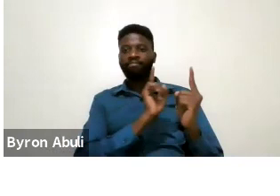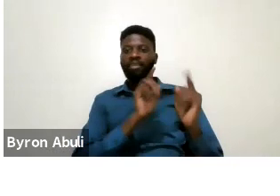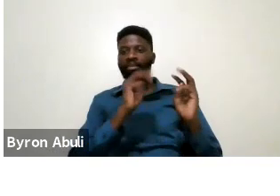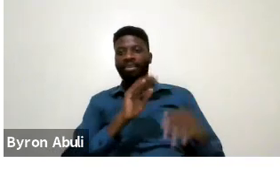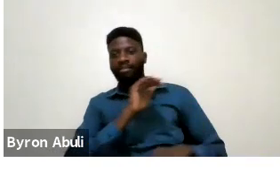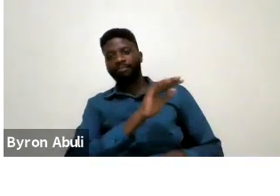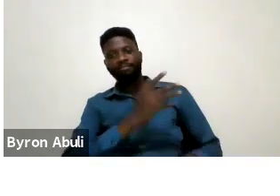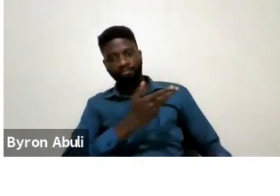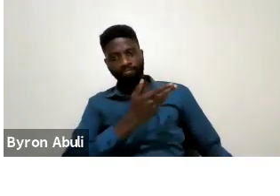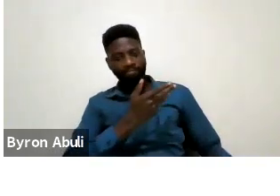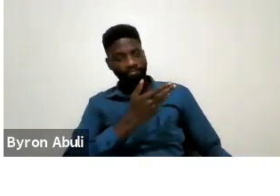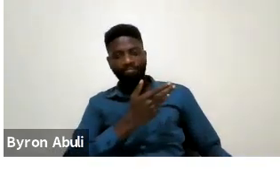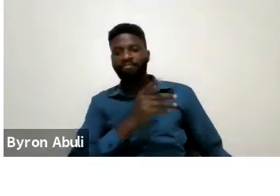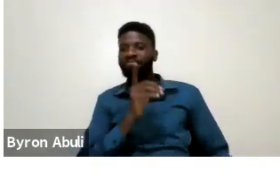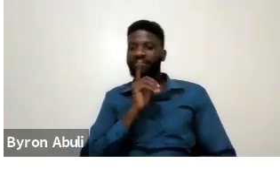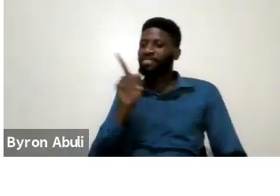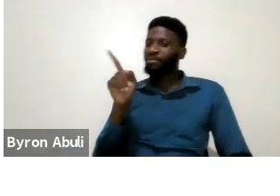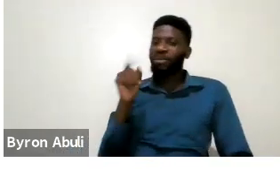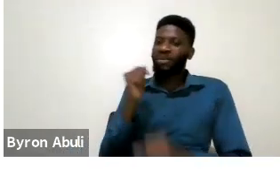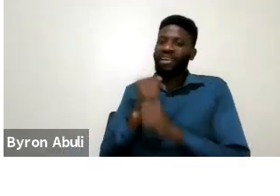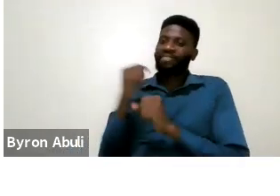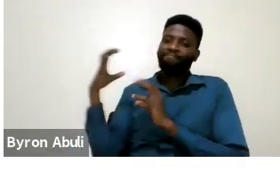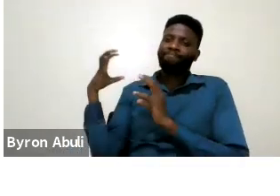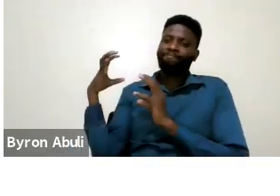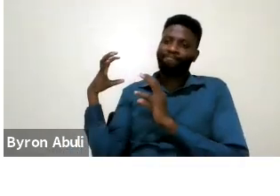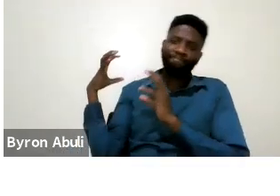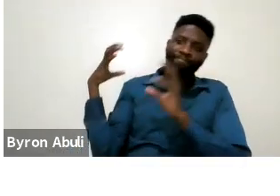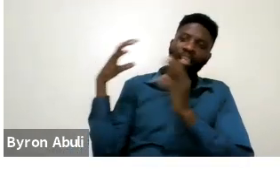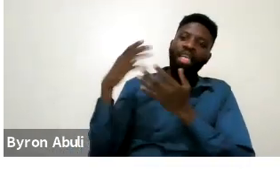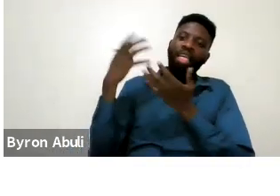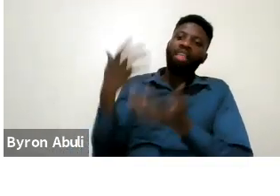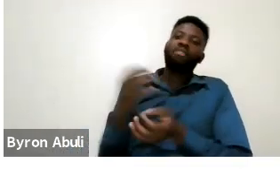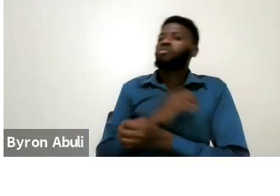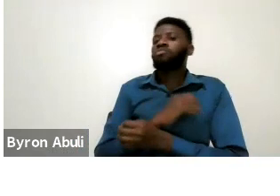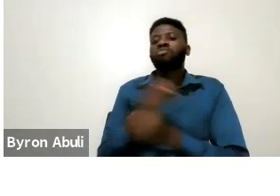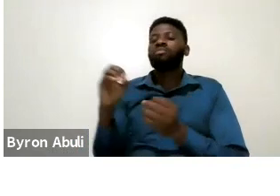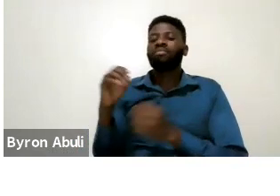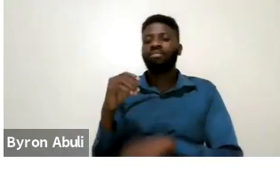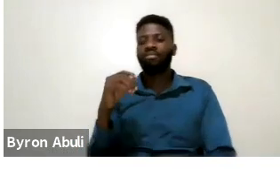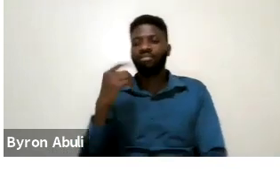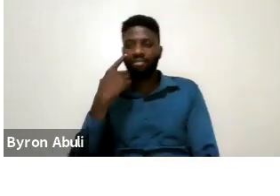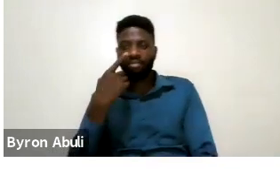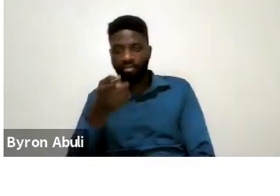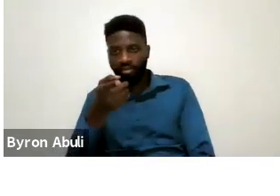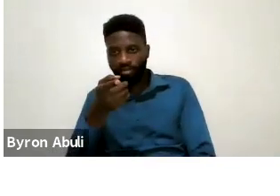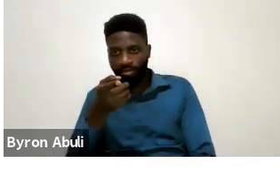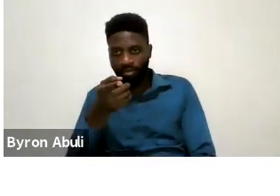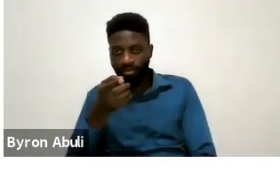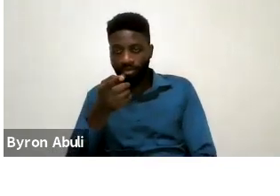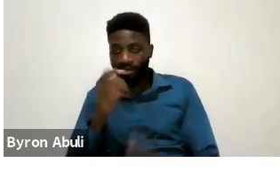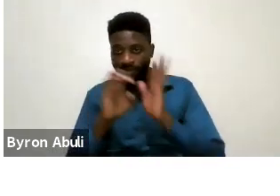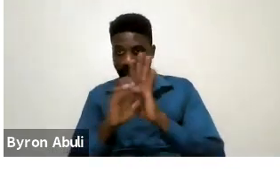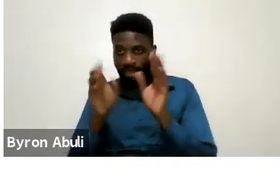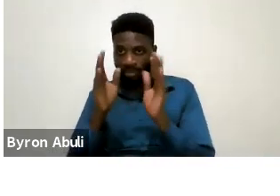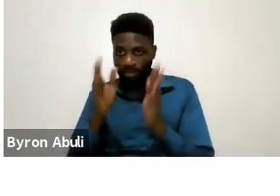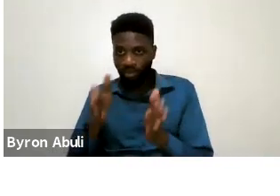because you just don't carry as much weight around here. So you can see that is an example of a person with disability, living